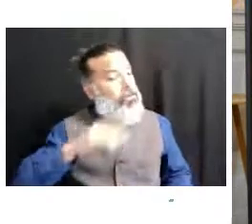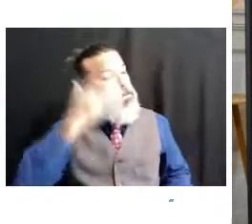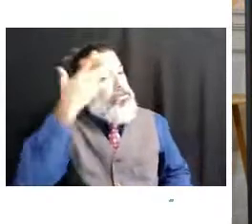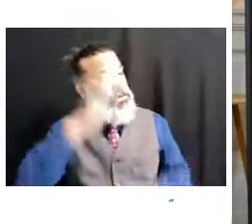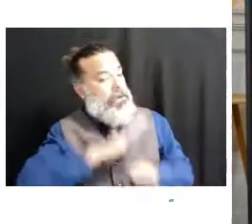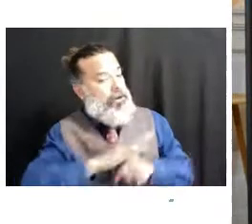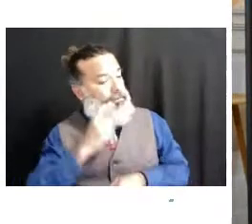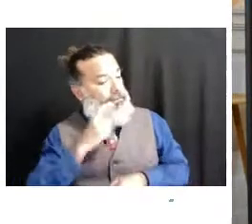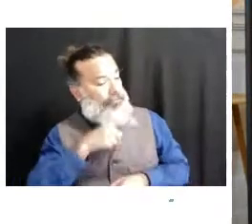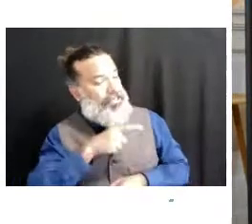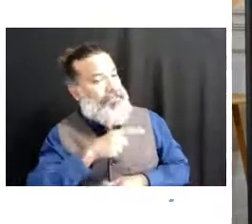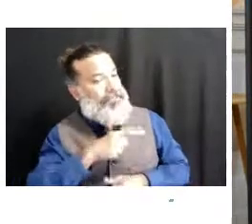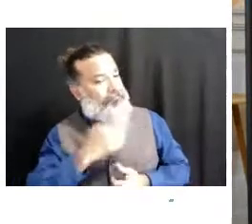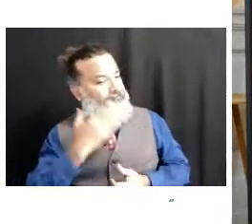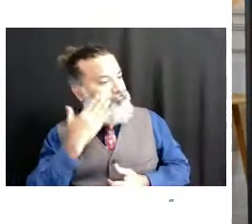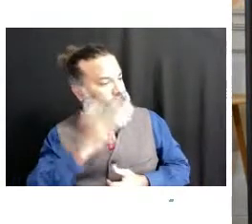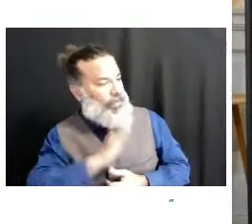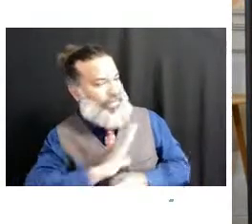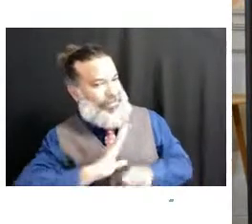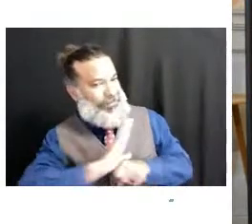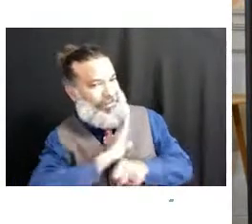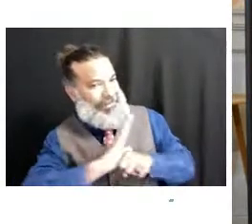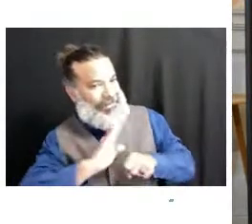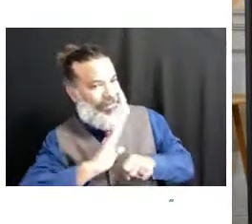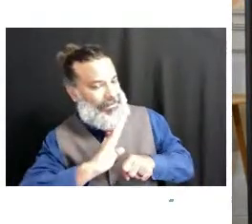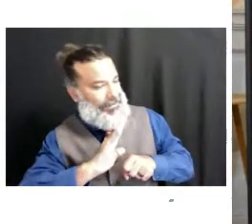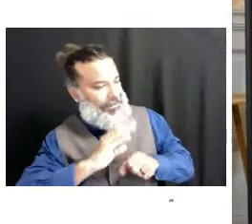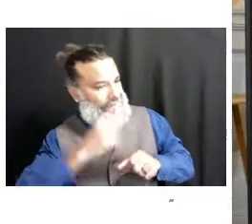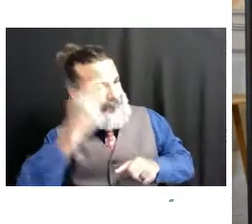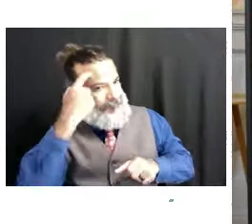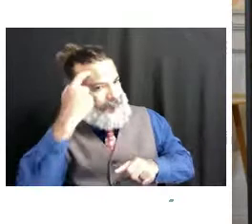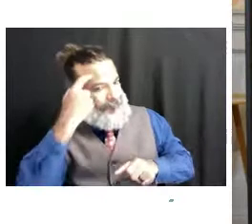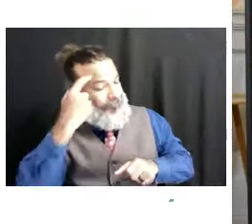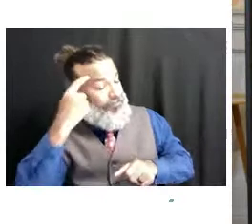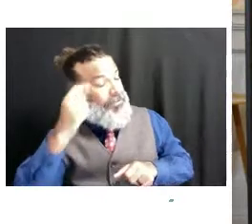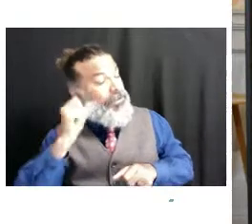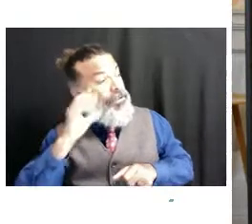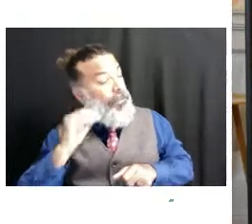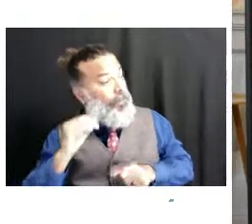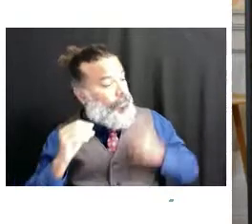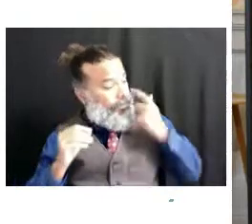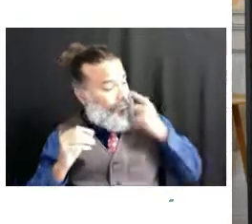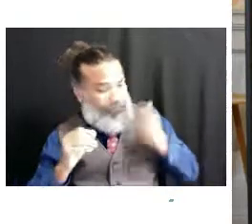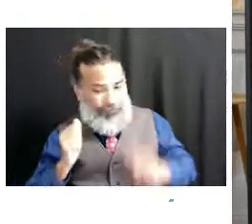appreciate Latrobe's business. So in